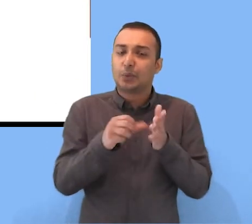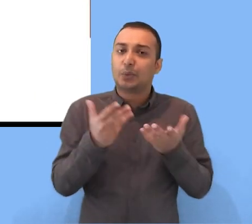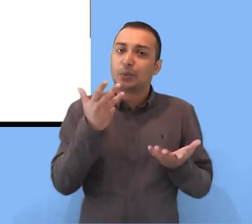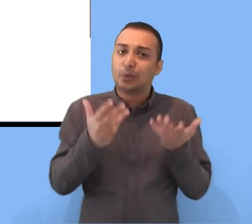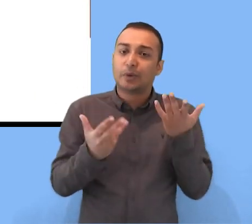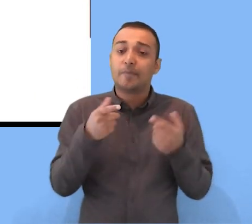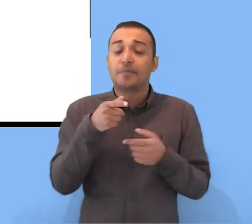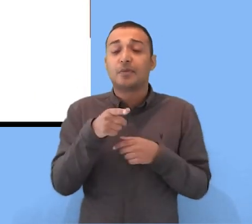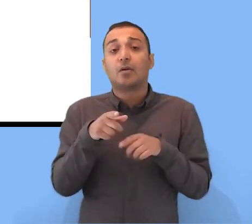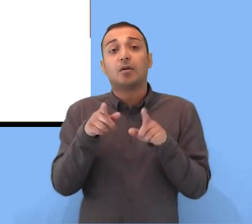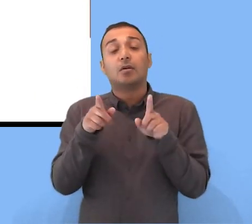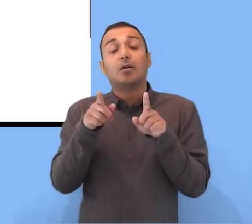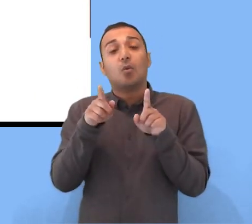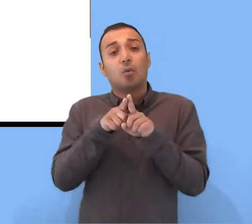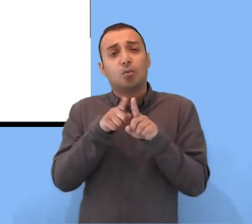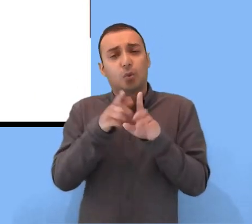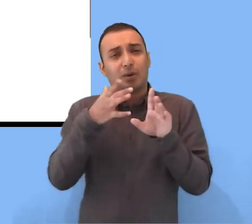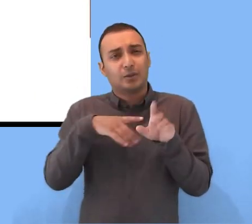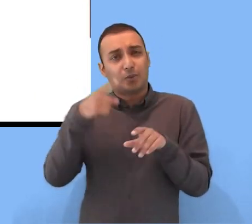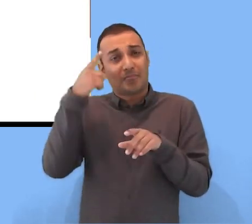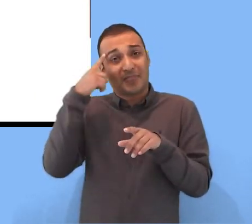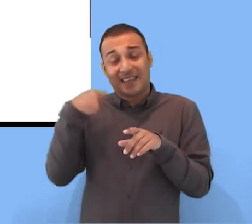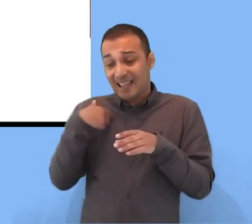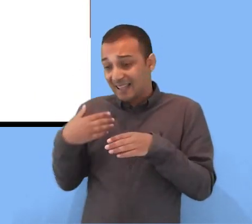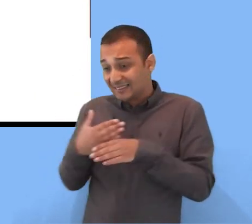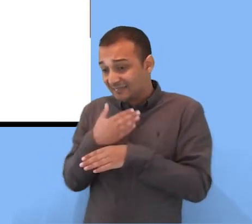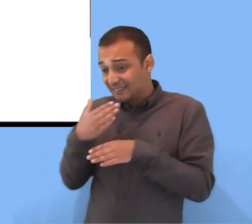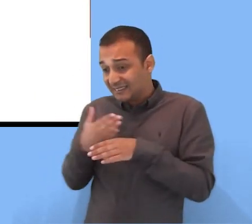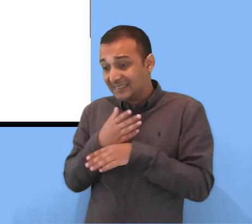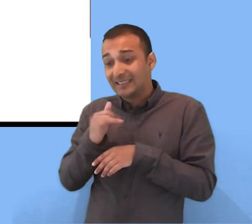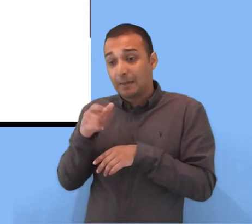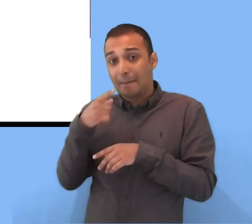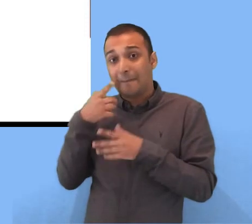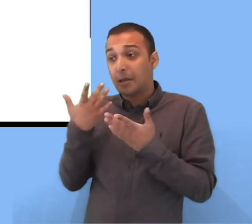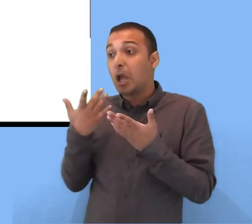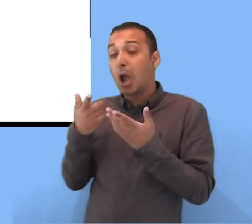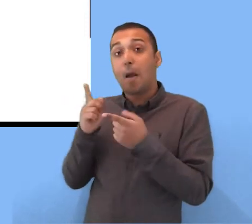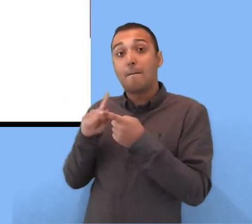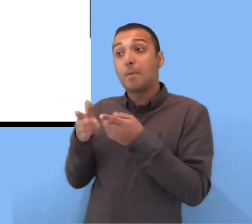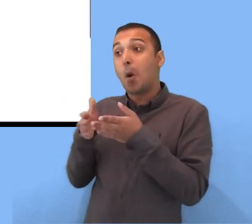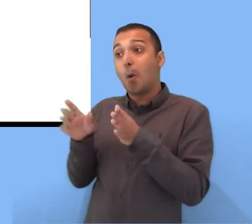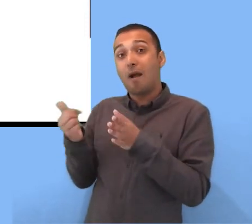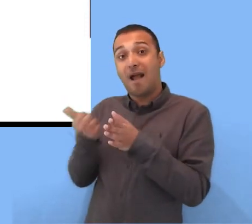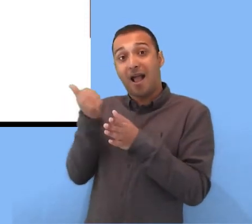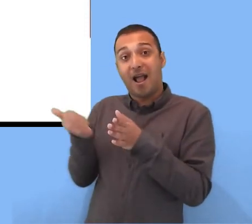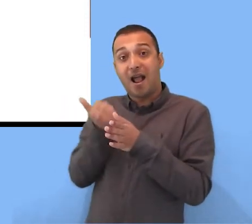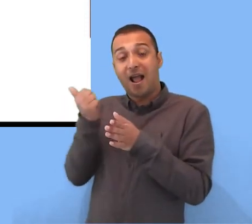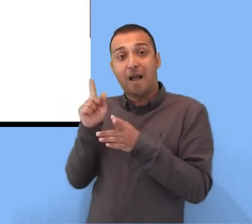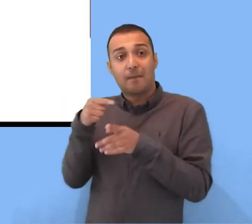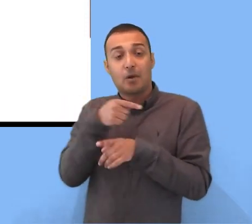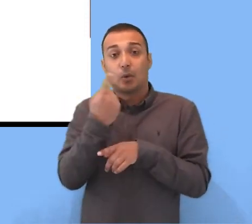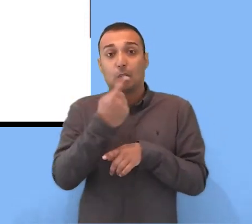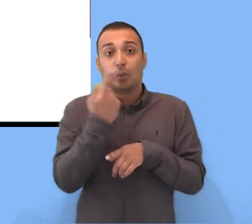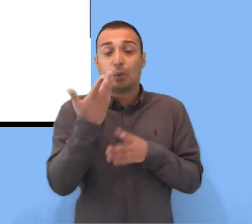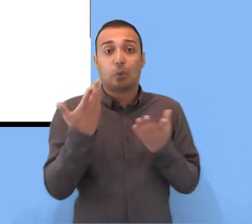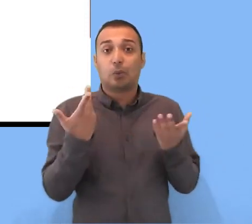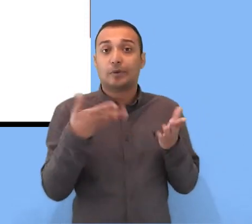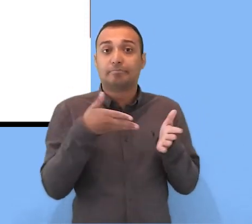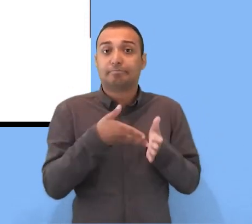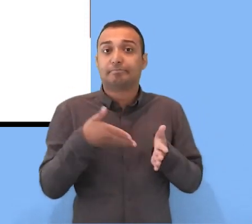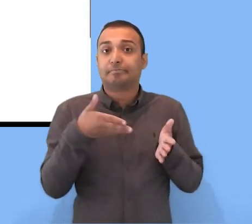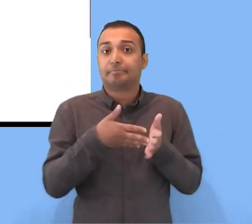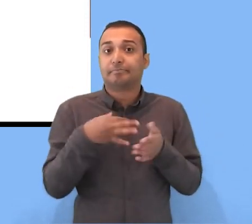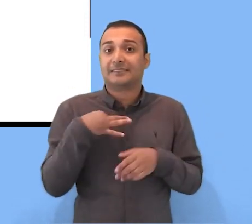work for any family, they often exclude the most disadvantaged. But in the best settings, where they really design home